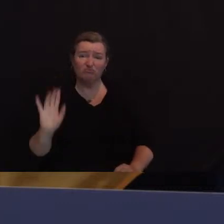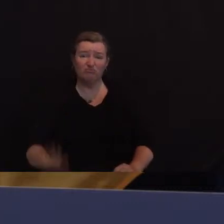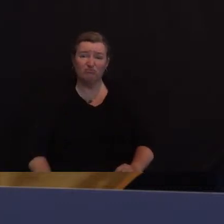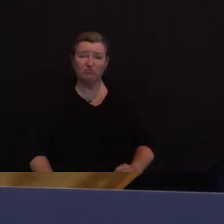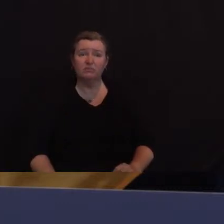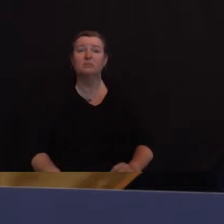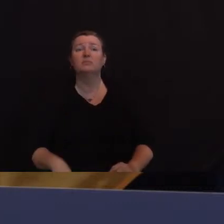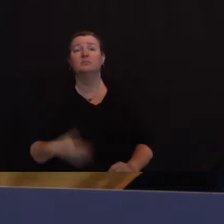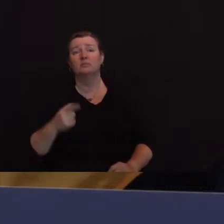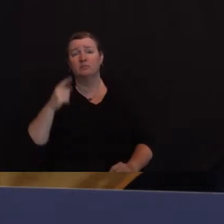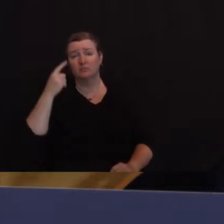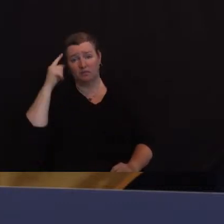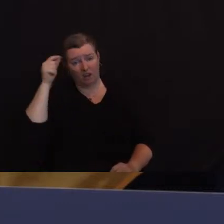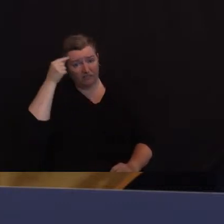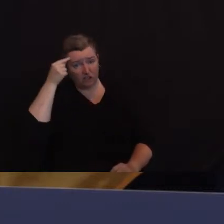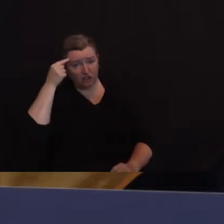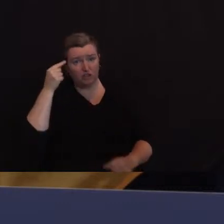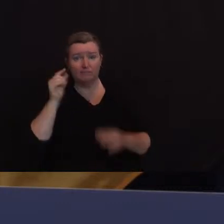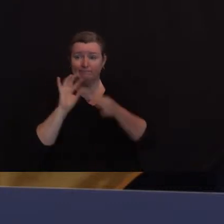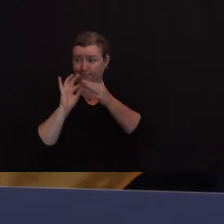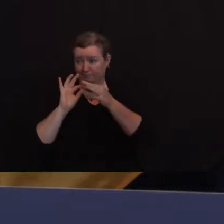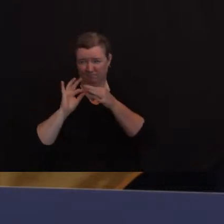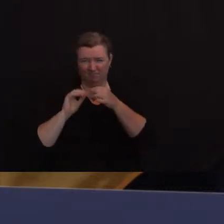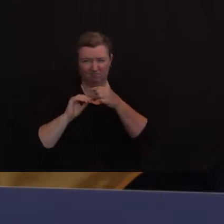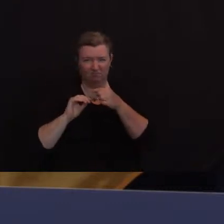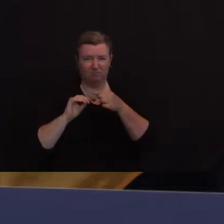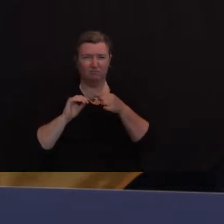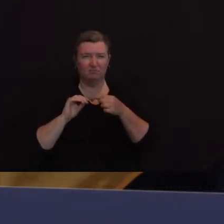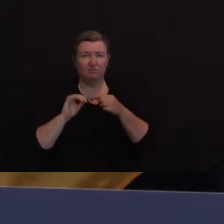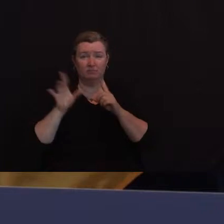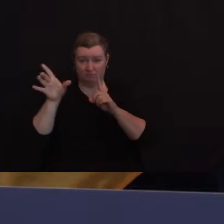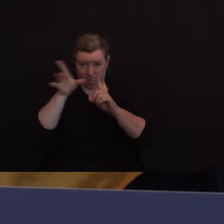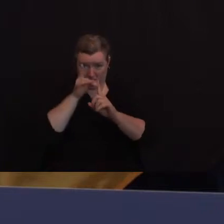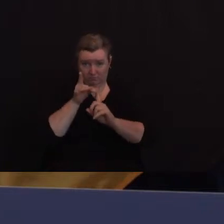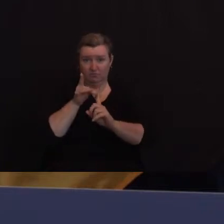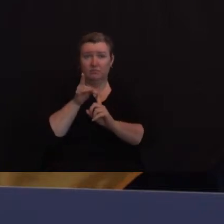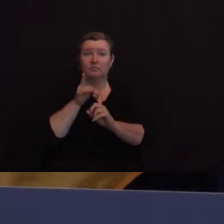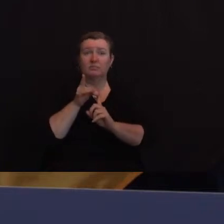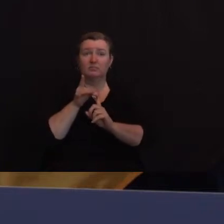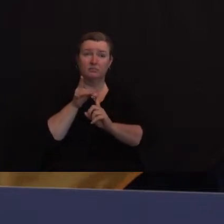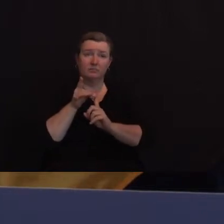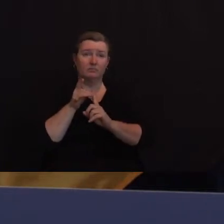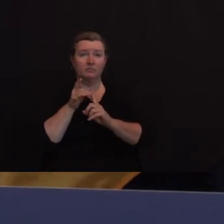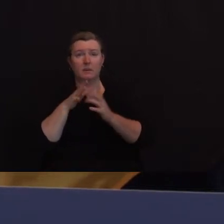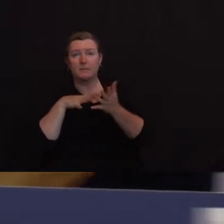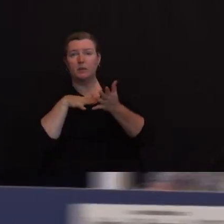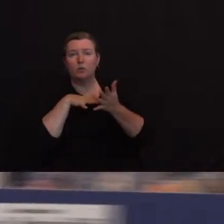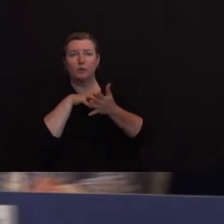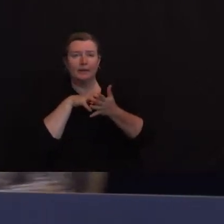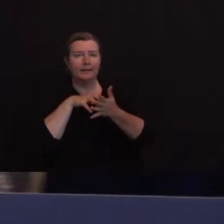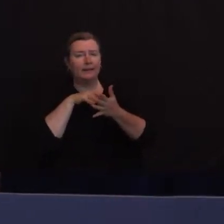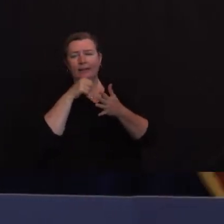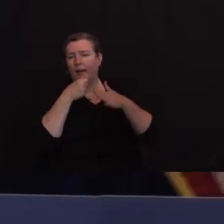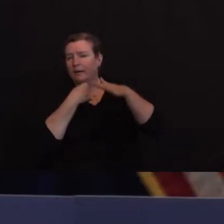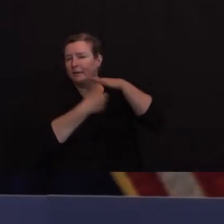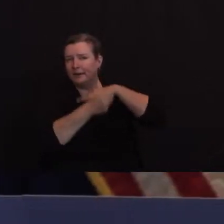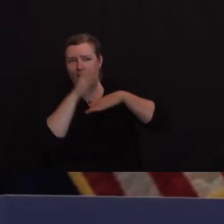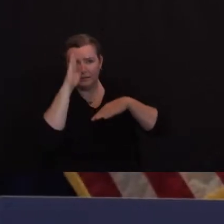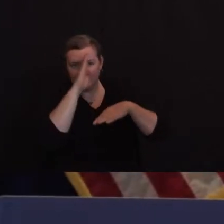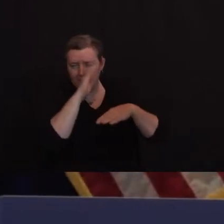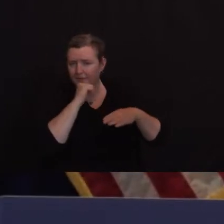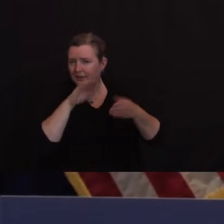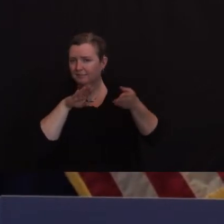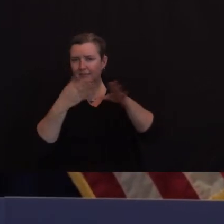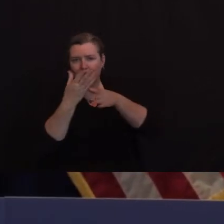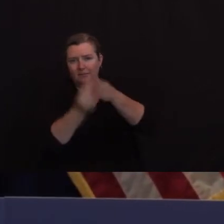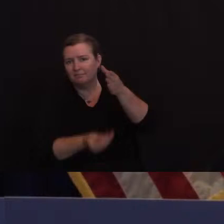before, becoming sick enough that you end up being hospitalized and or dead. Well said. Judy, anything to add to that